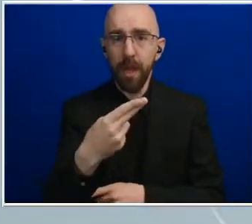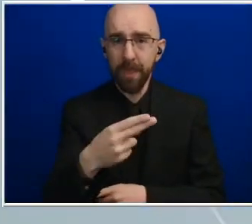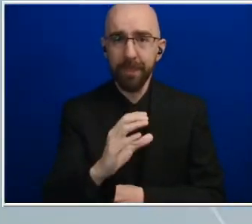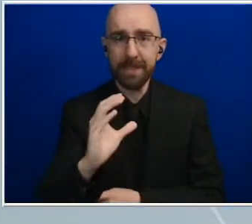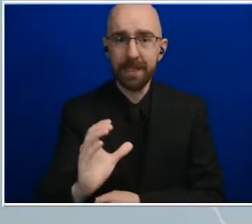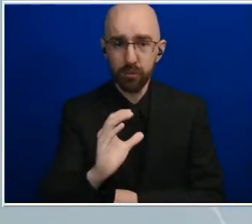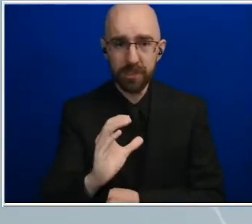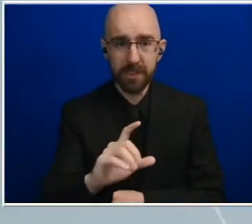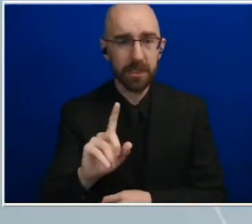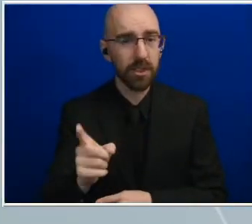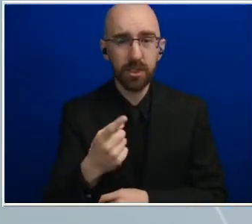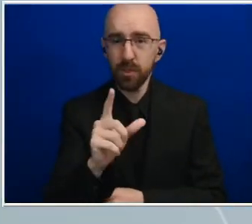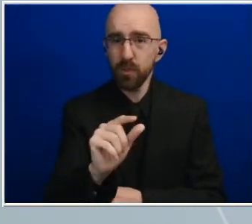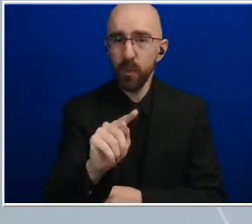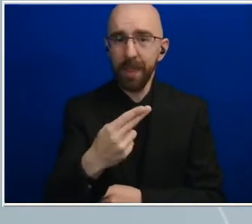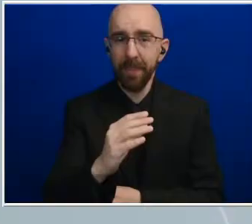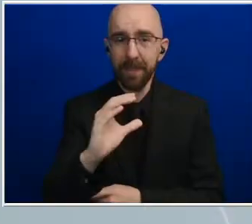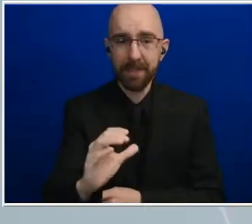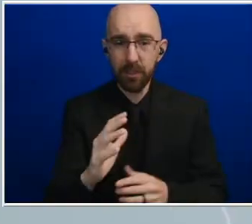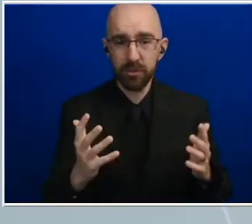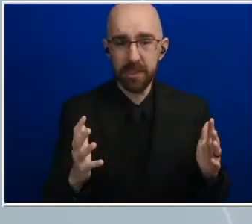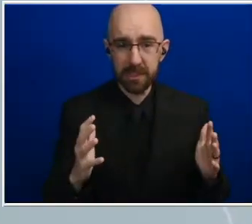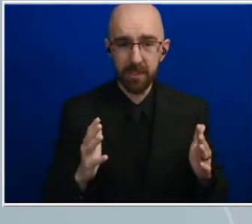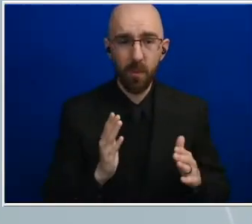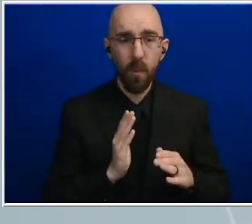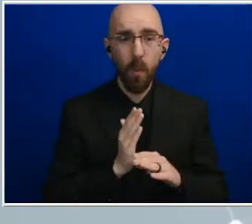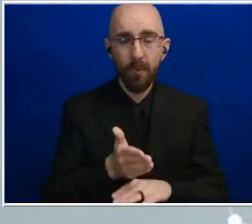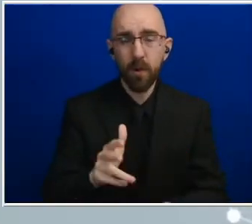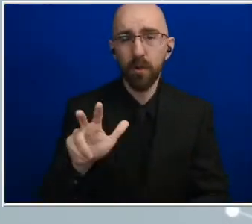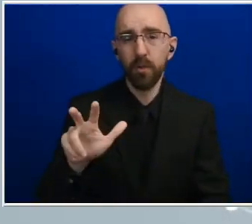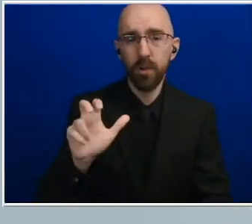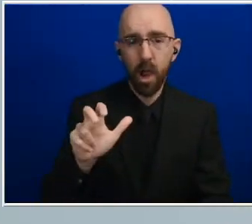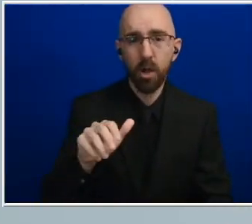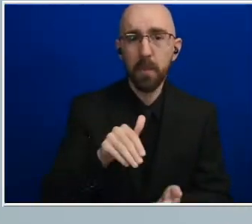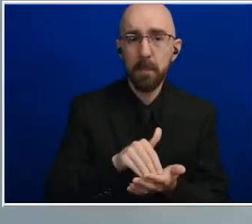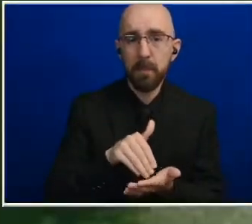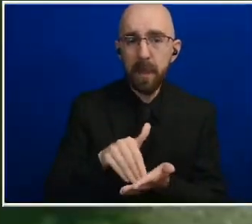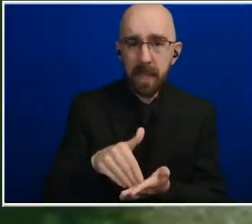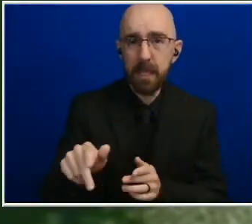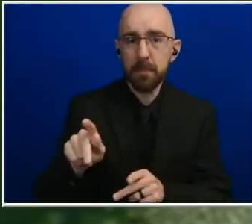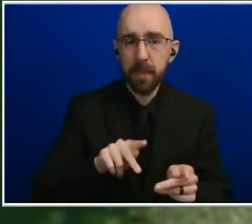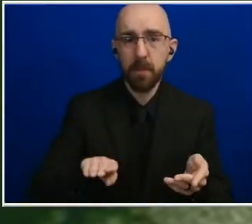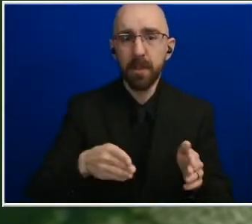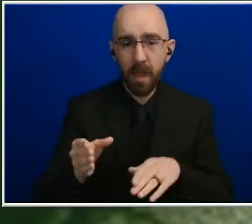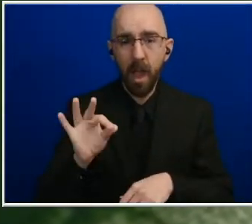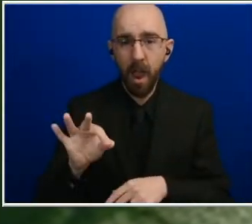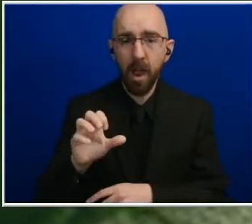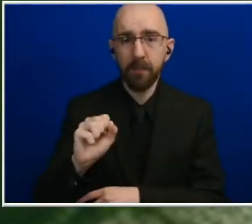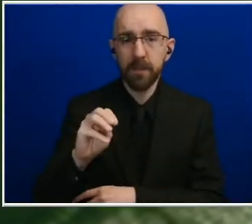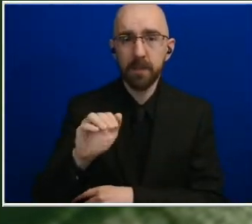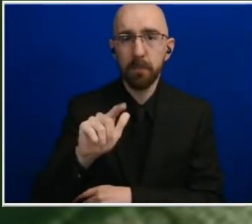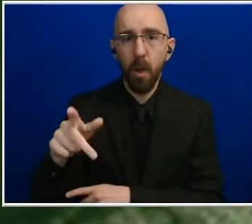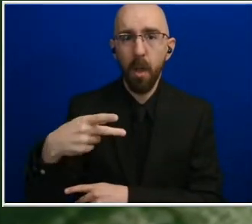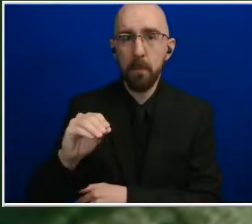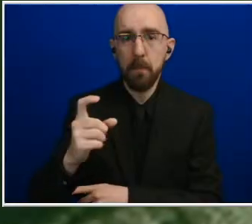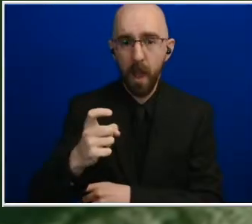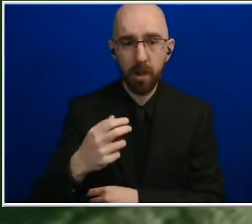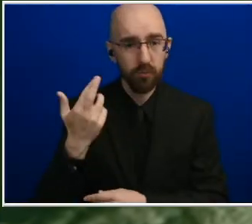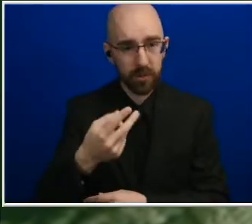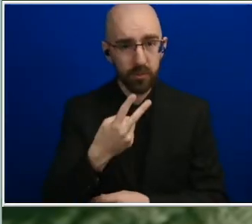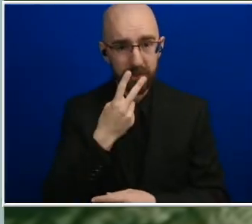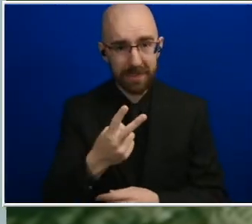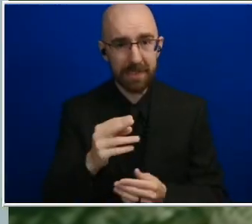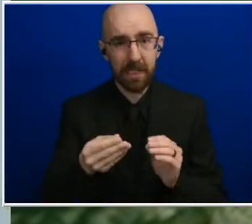just the 20th century, over 300 million people died of smallpox. The reason you're seeing those